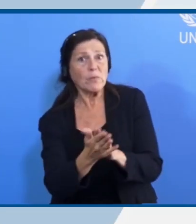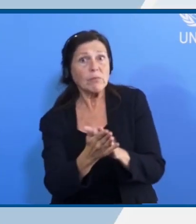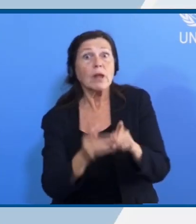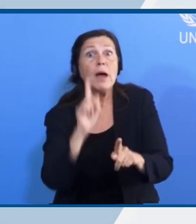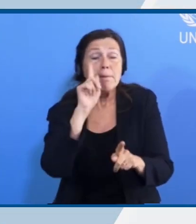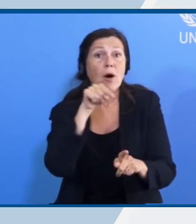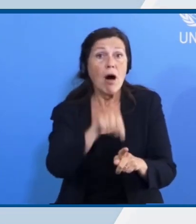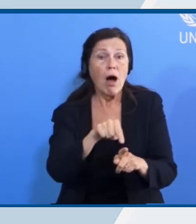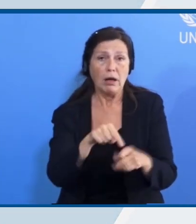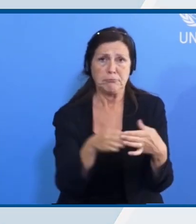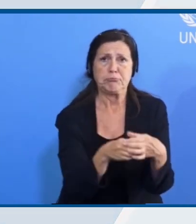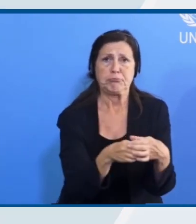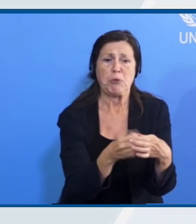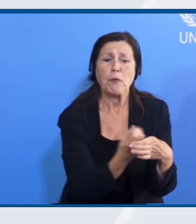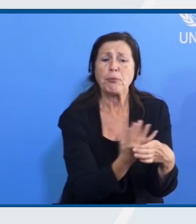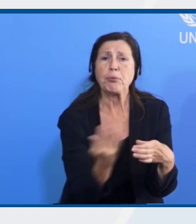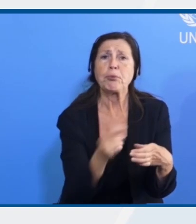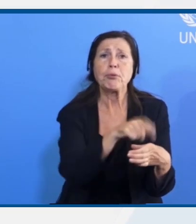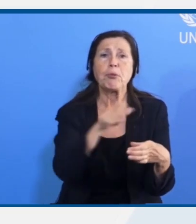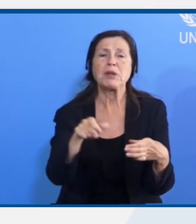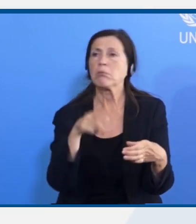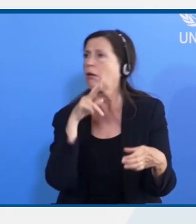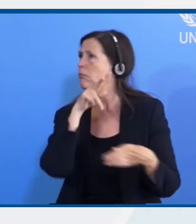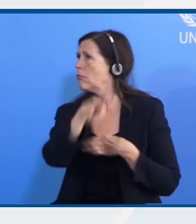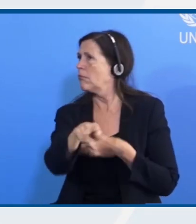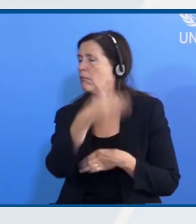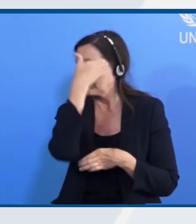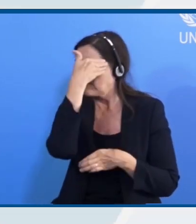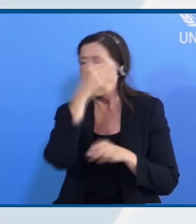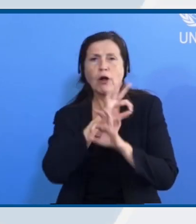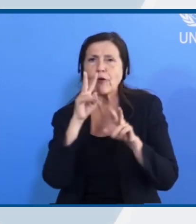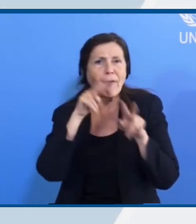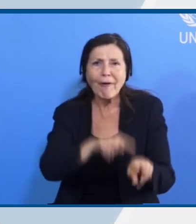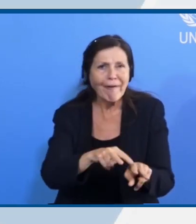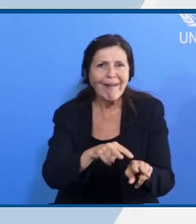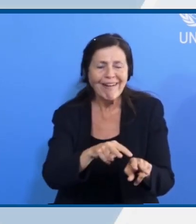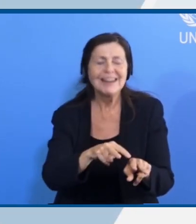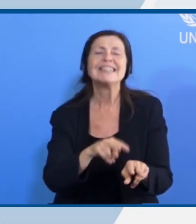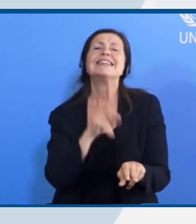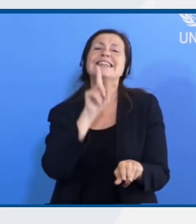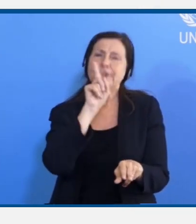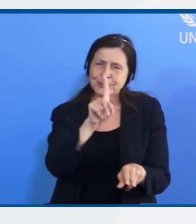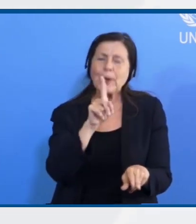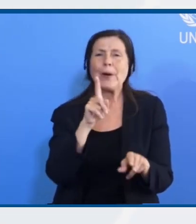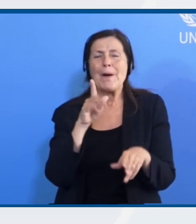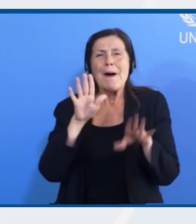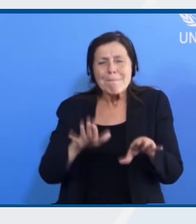is the scale is small, and so they tend to get overlooked. Yeah? So there needs to be a way to kind